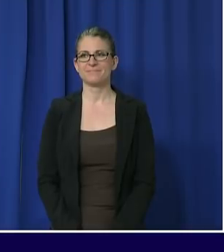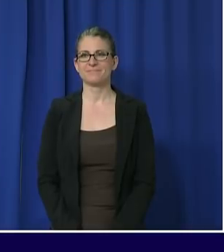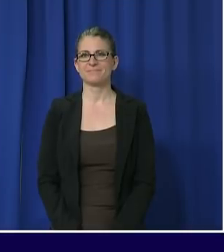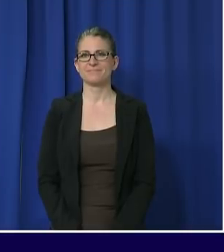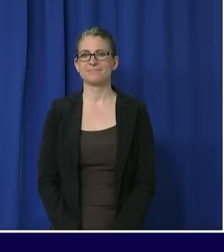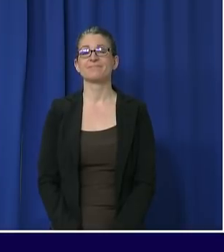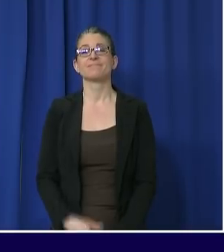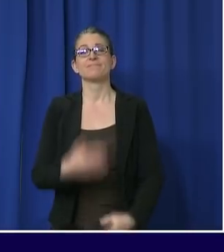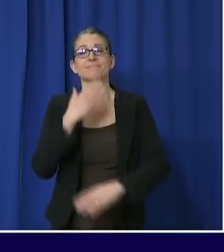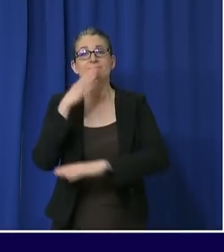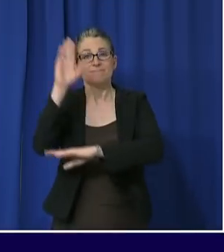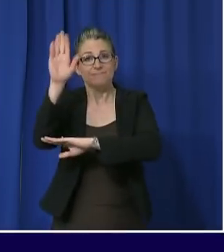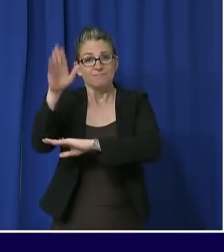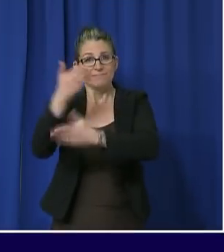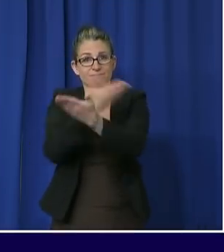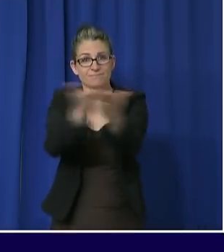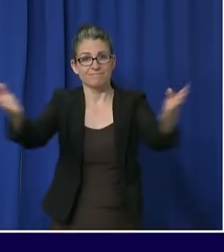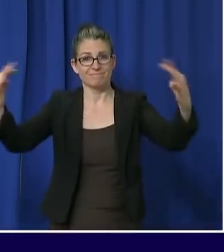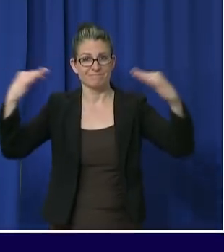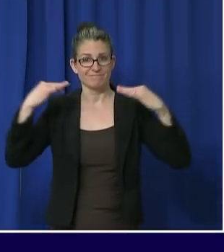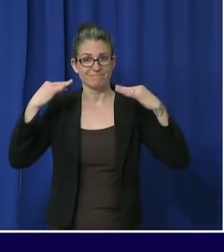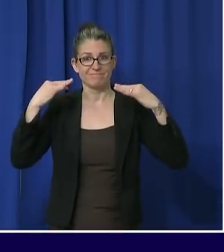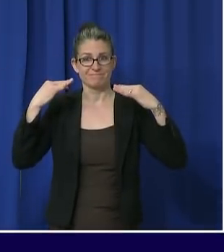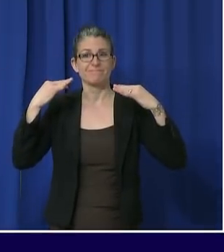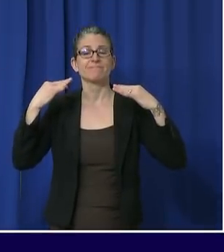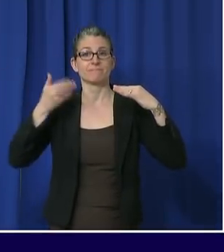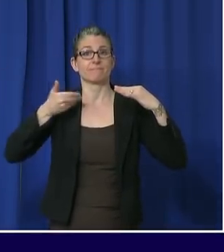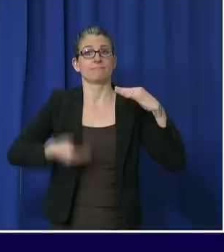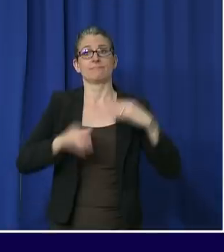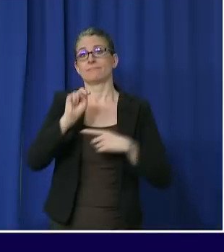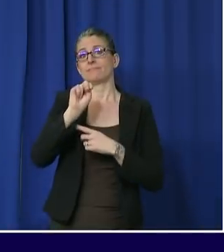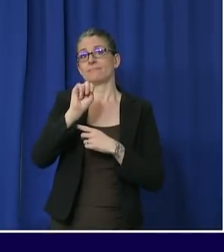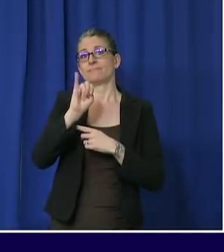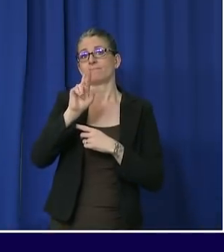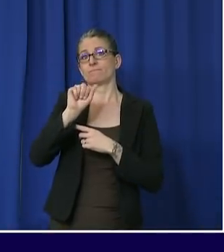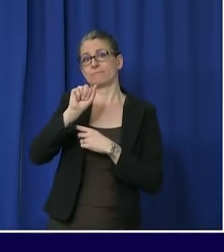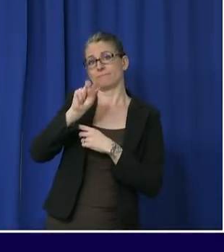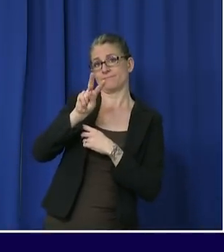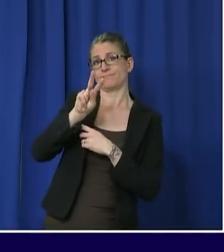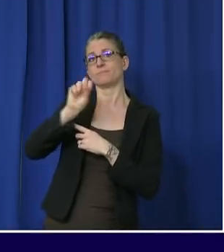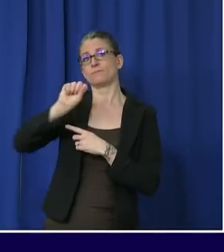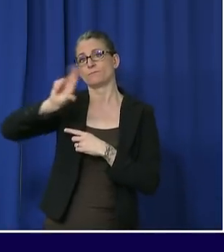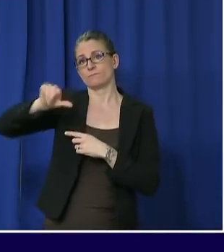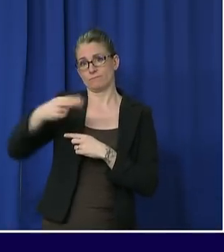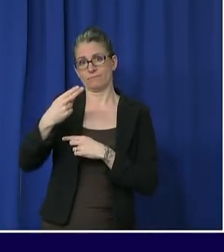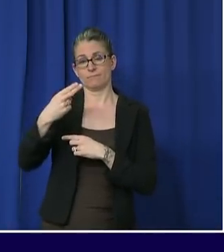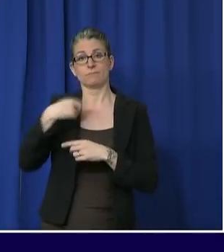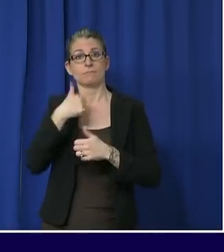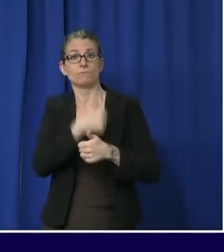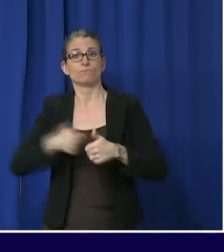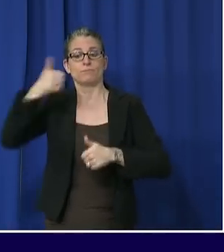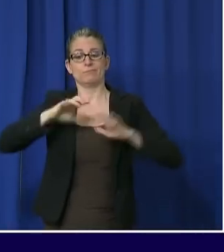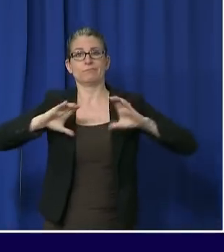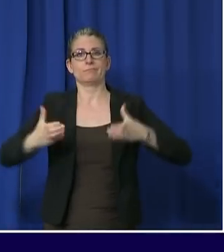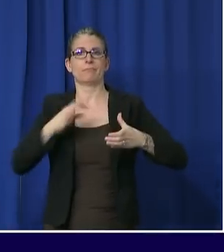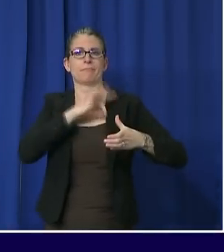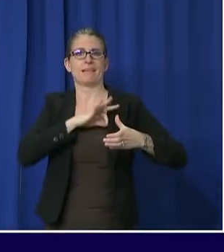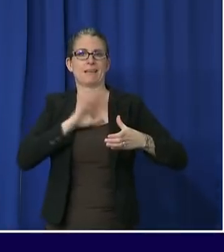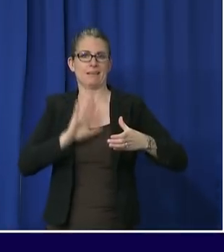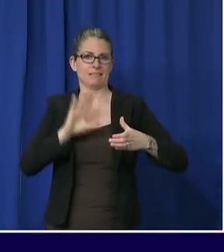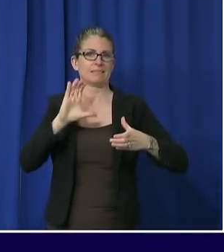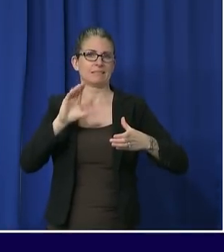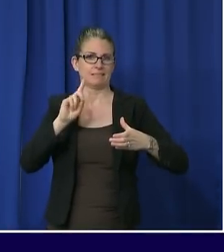Good afternoon, ladies and gentlemen. My name is Nirav Shah, and I am the Director of the State of Maine Center for Disease Control and